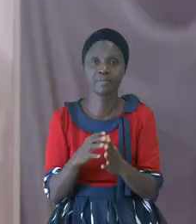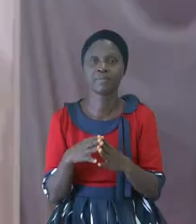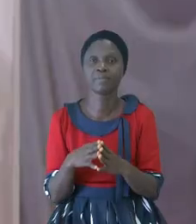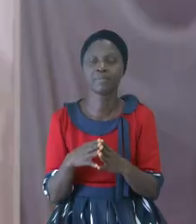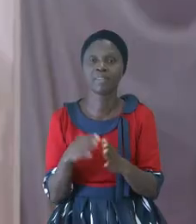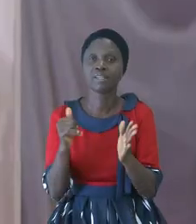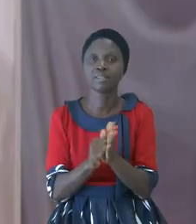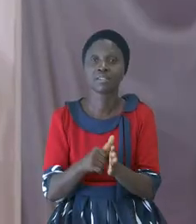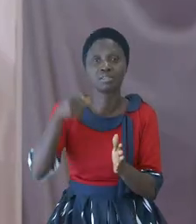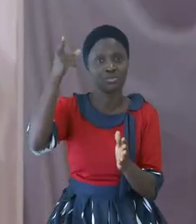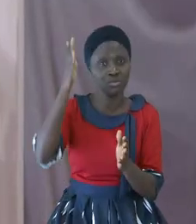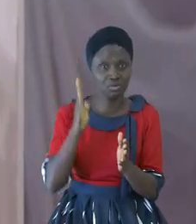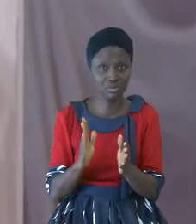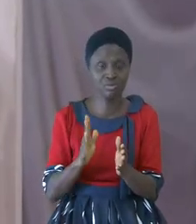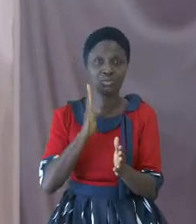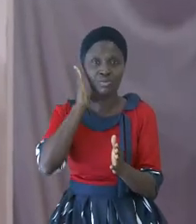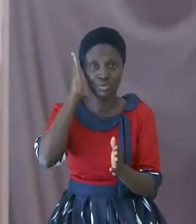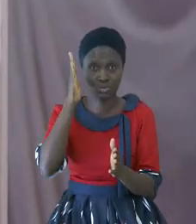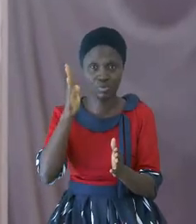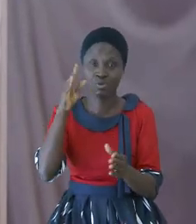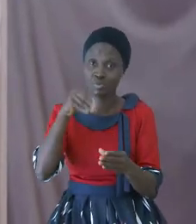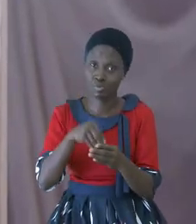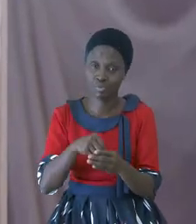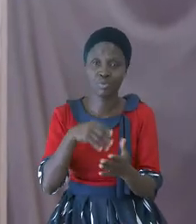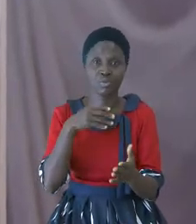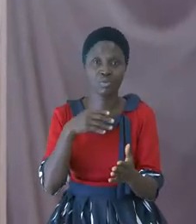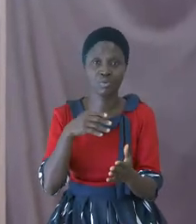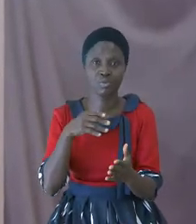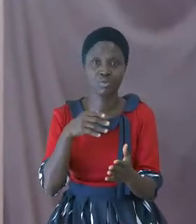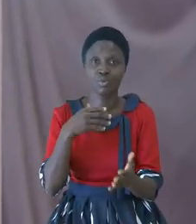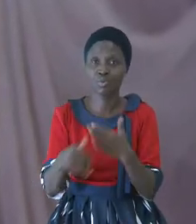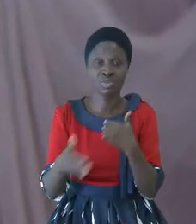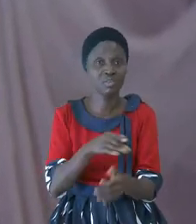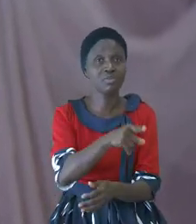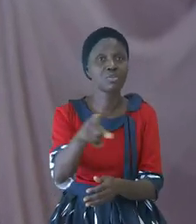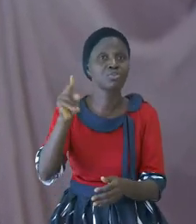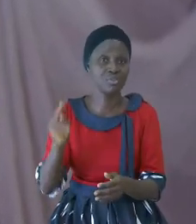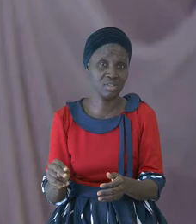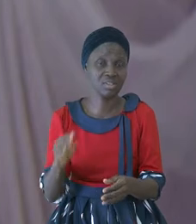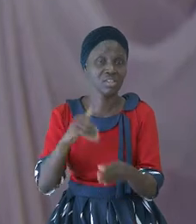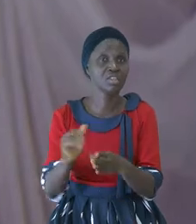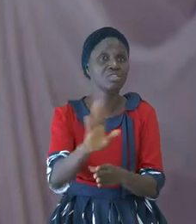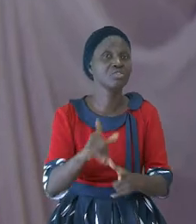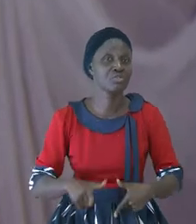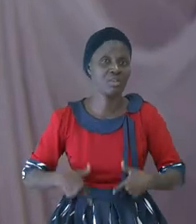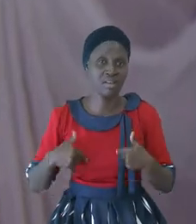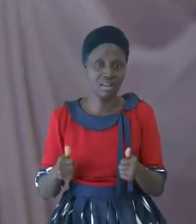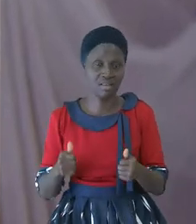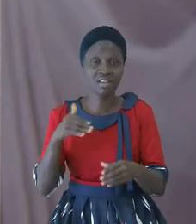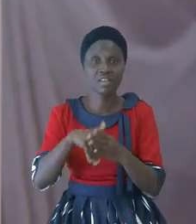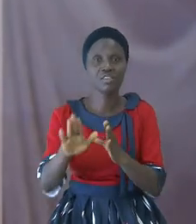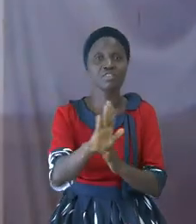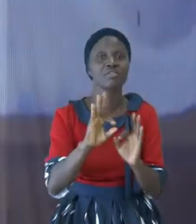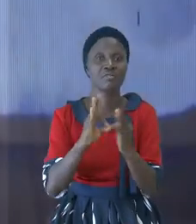That God will put whatever you need in your life, in your